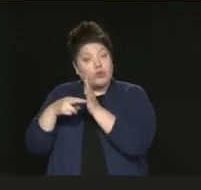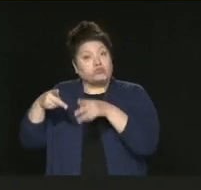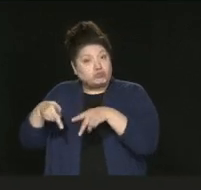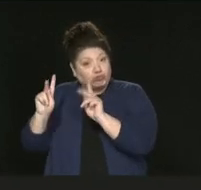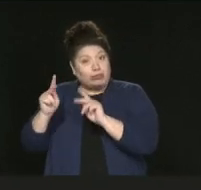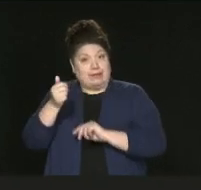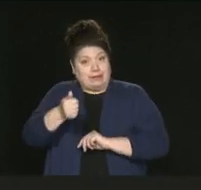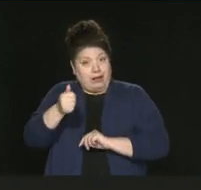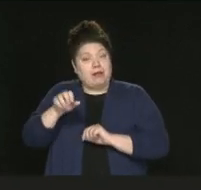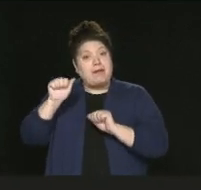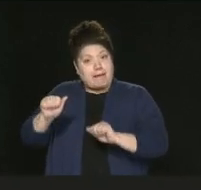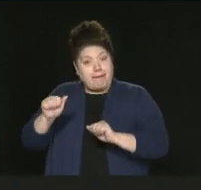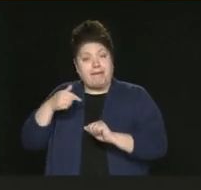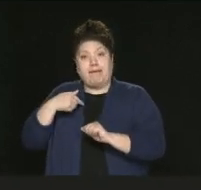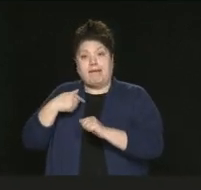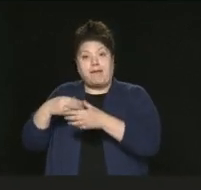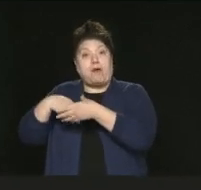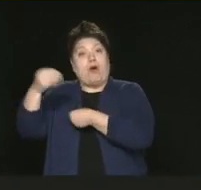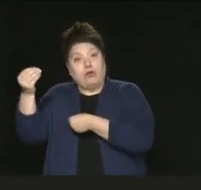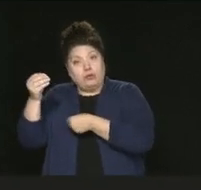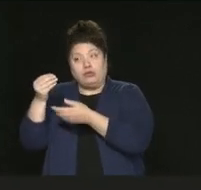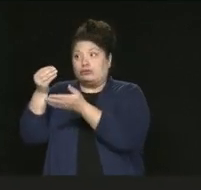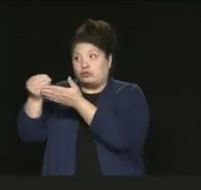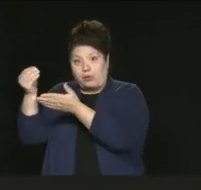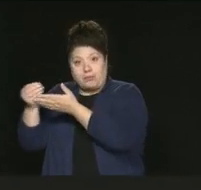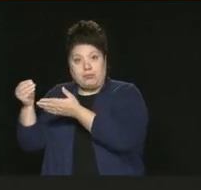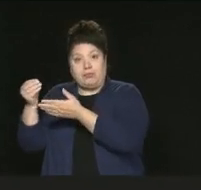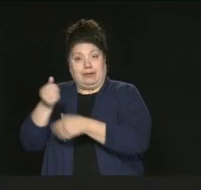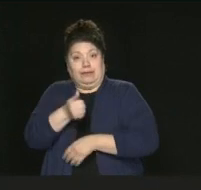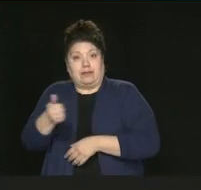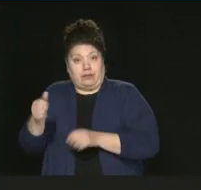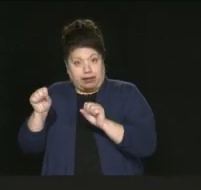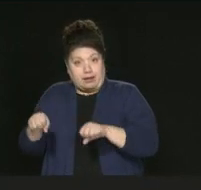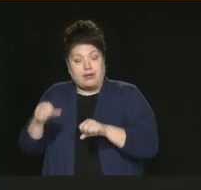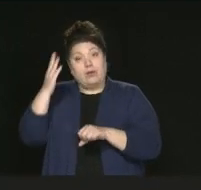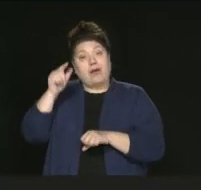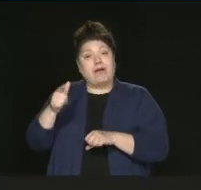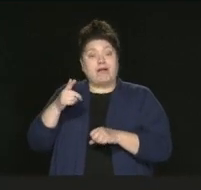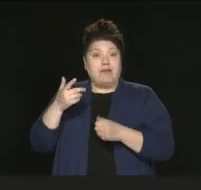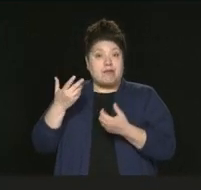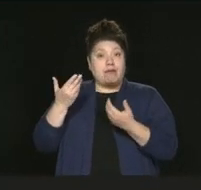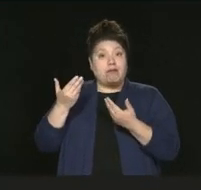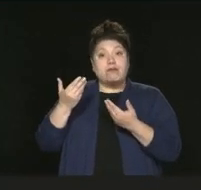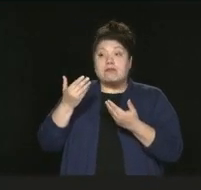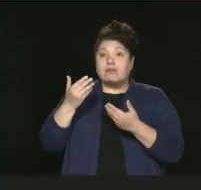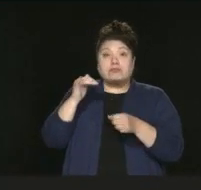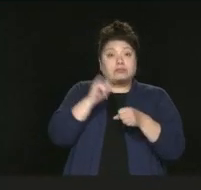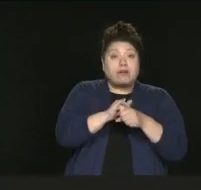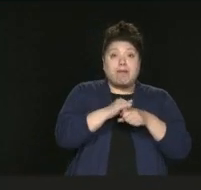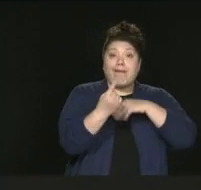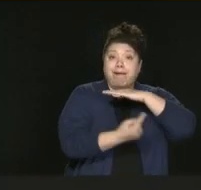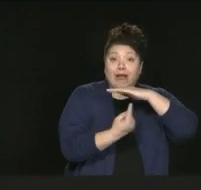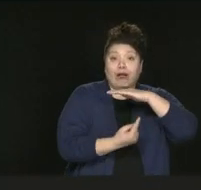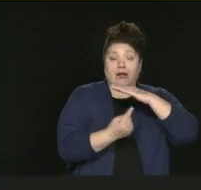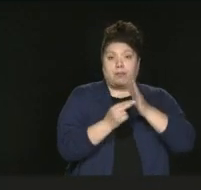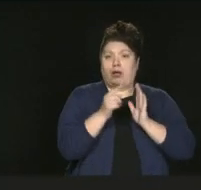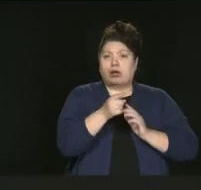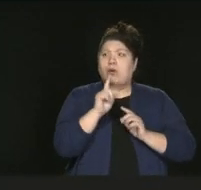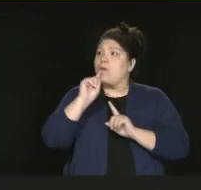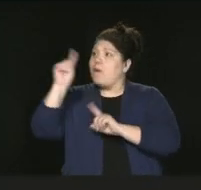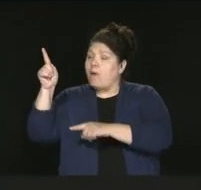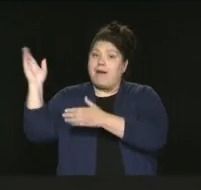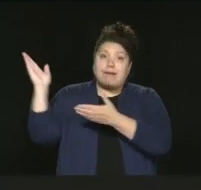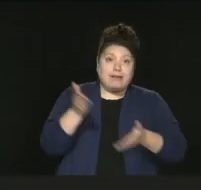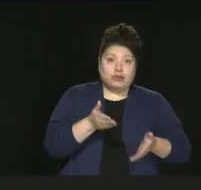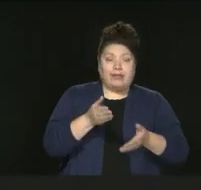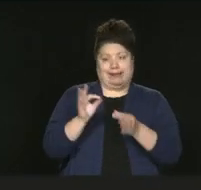because delivery fees may have increased lately. But Statistics Canada has not yet studied